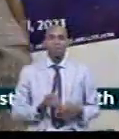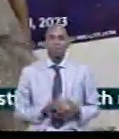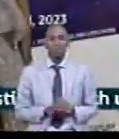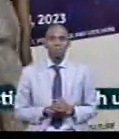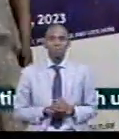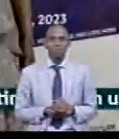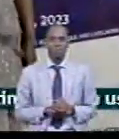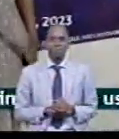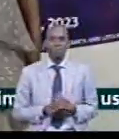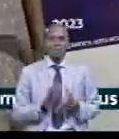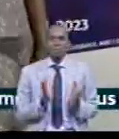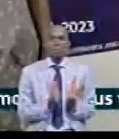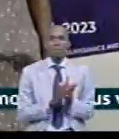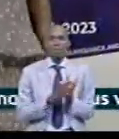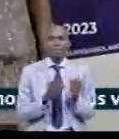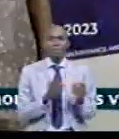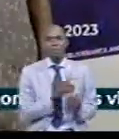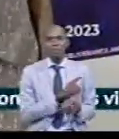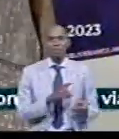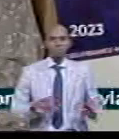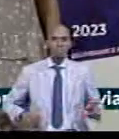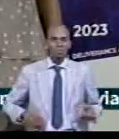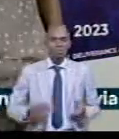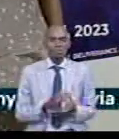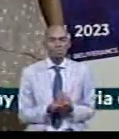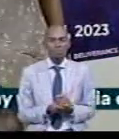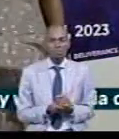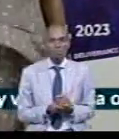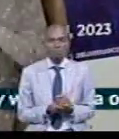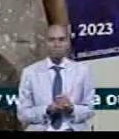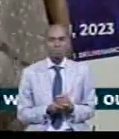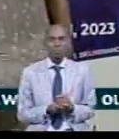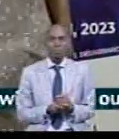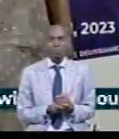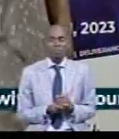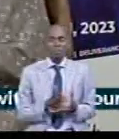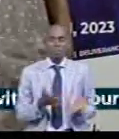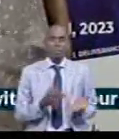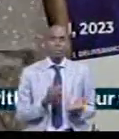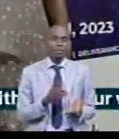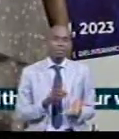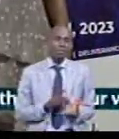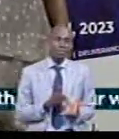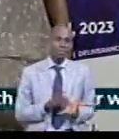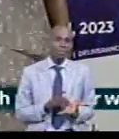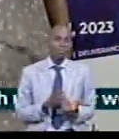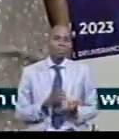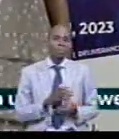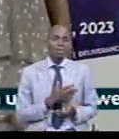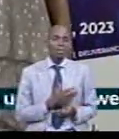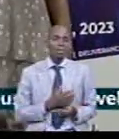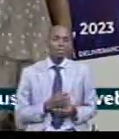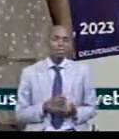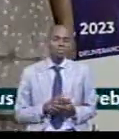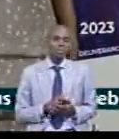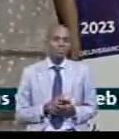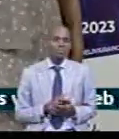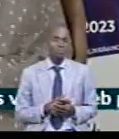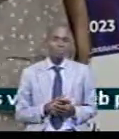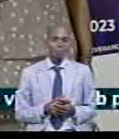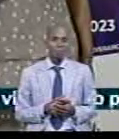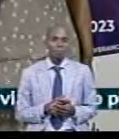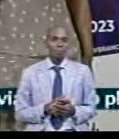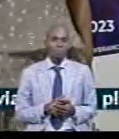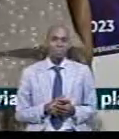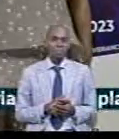Praise the Lord. Hallelujah. I am Dr. Louis Avogia, an internal medicine specialist with the Department of